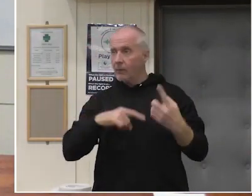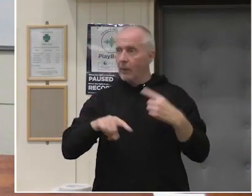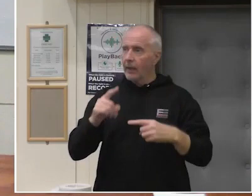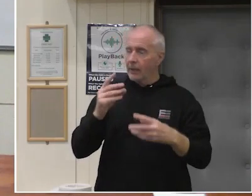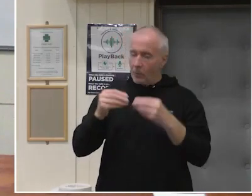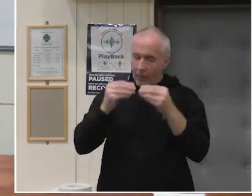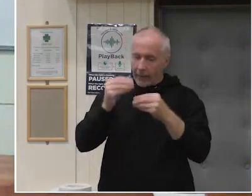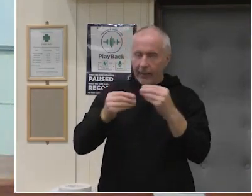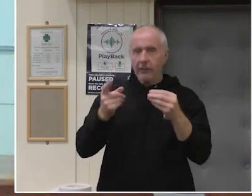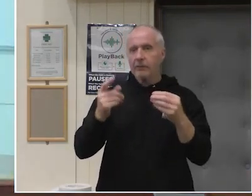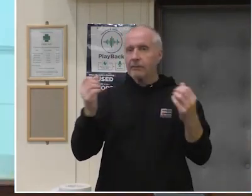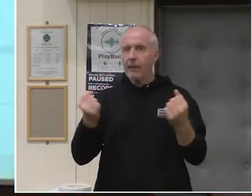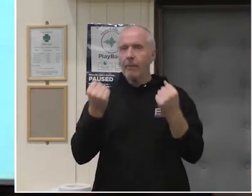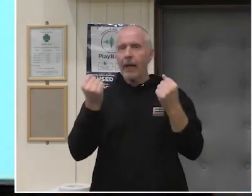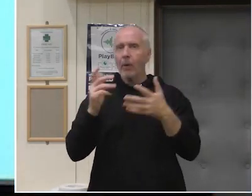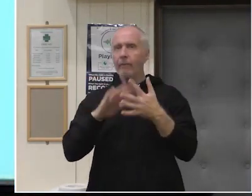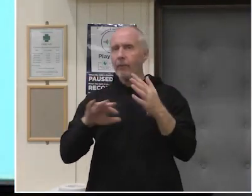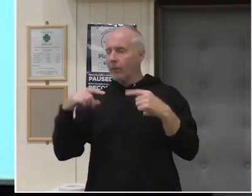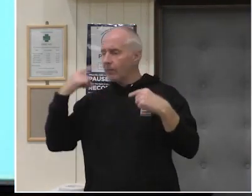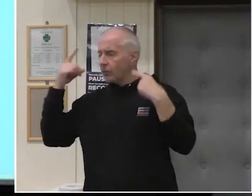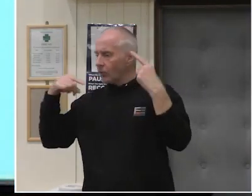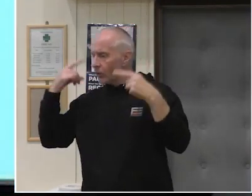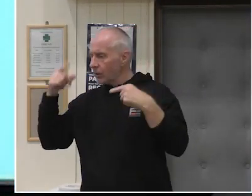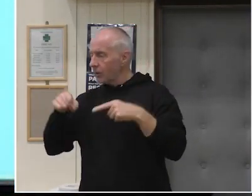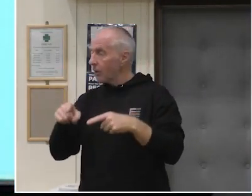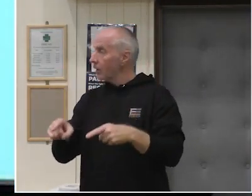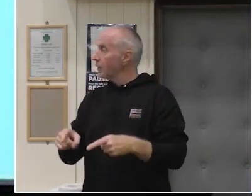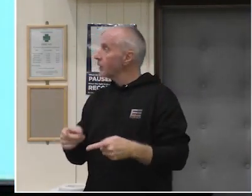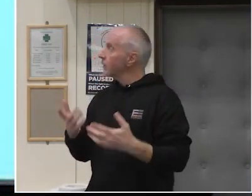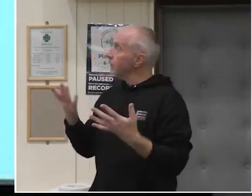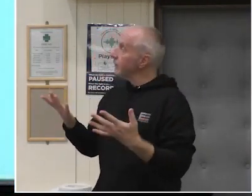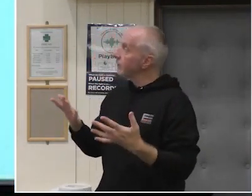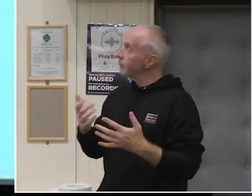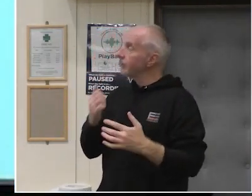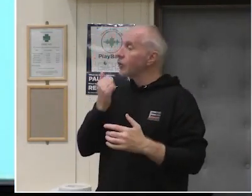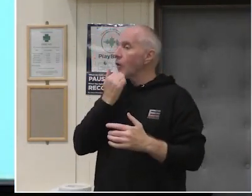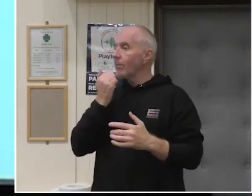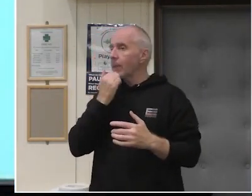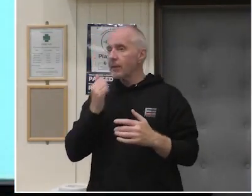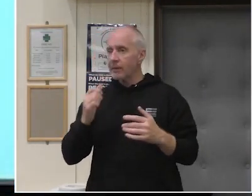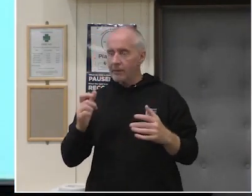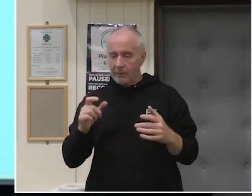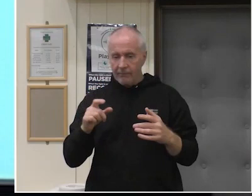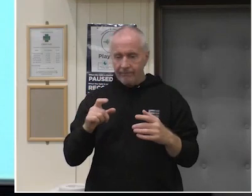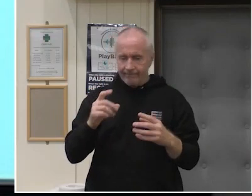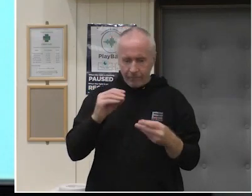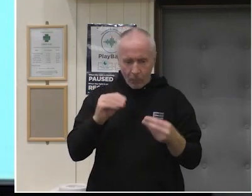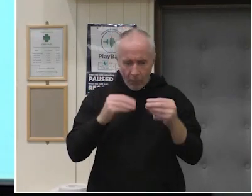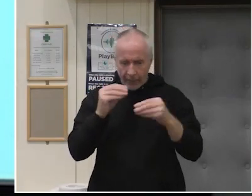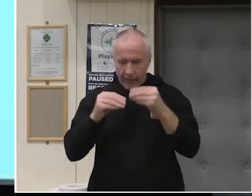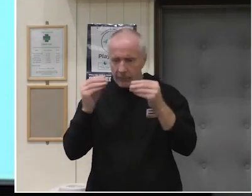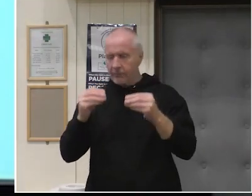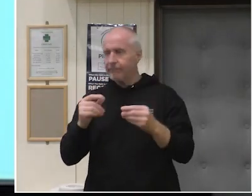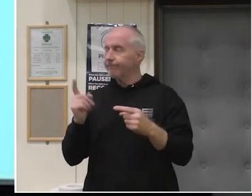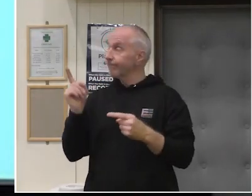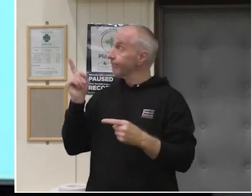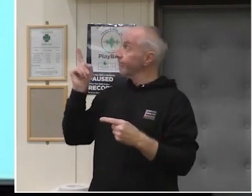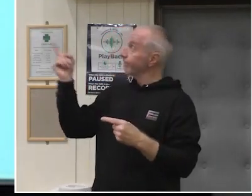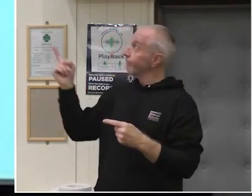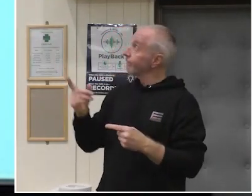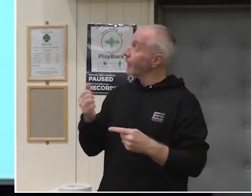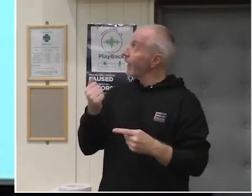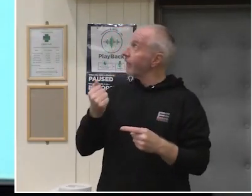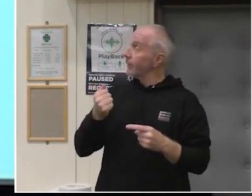getting out of this noise. And plug some numbers in, we get this formula here, and this just